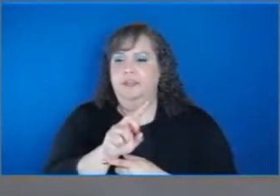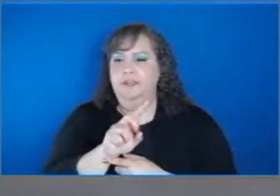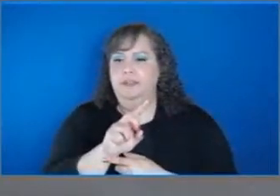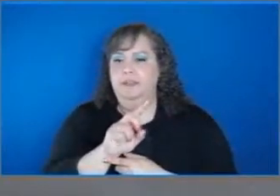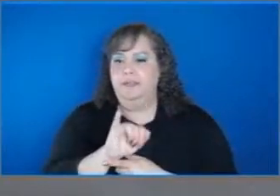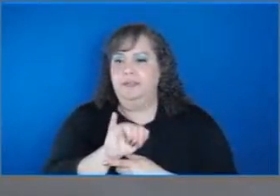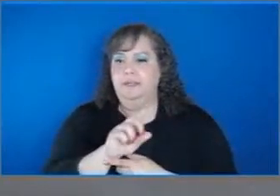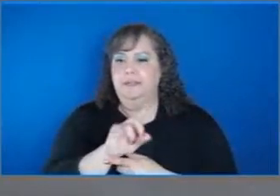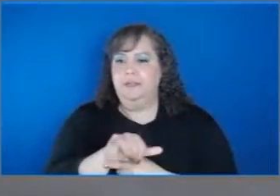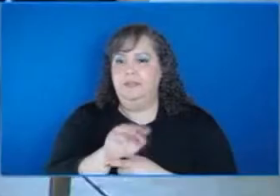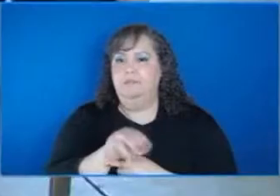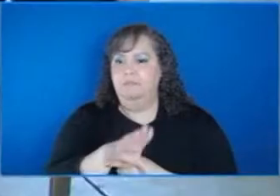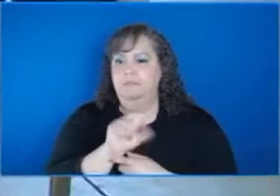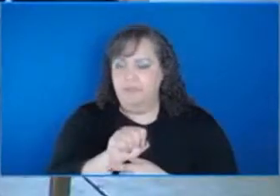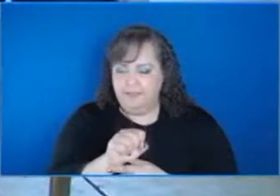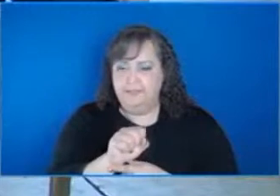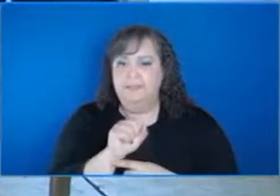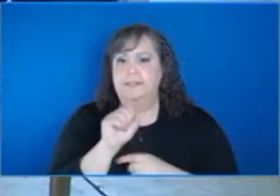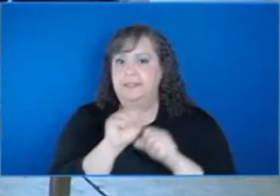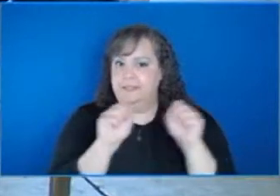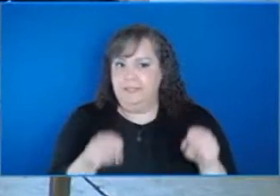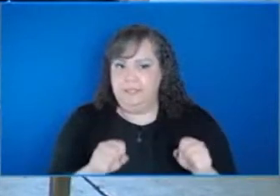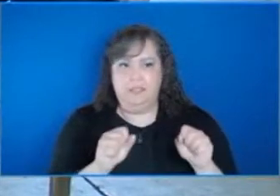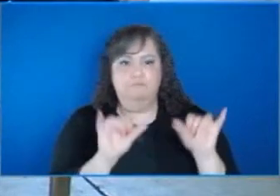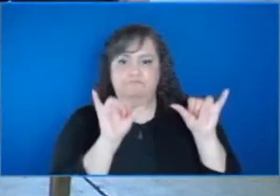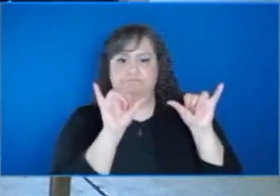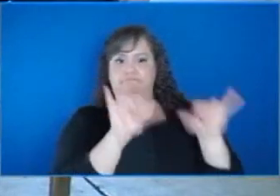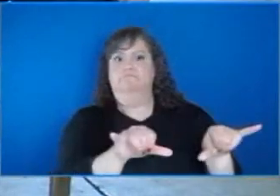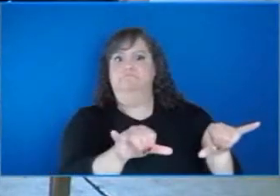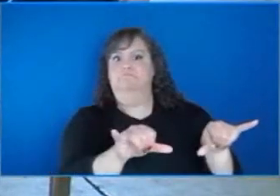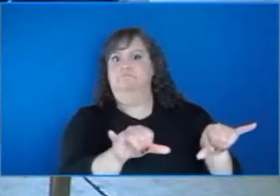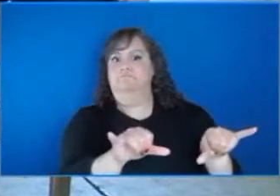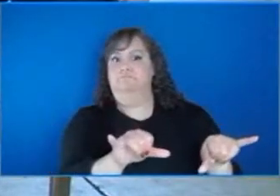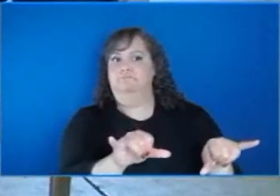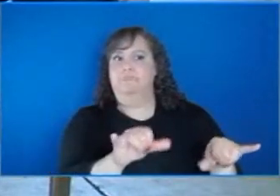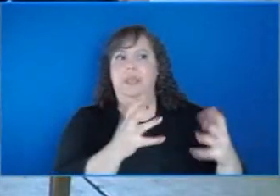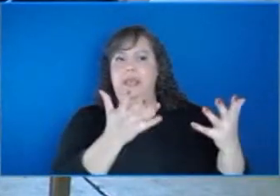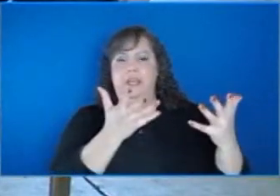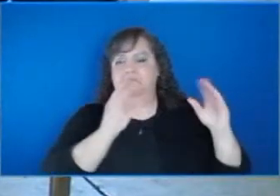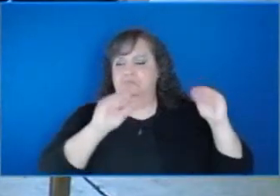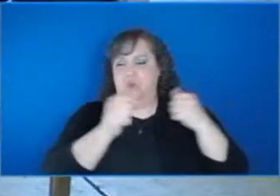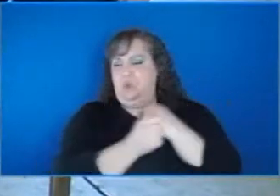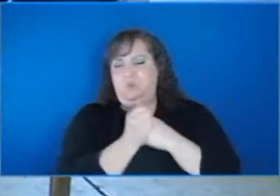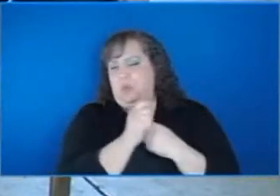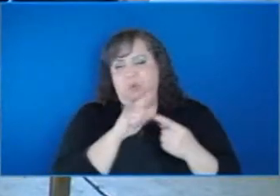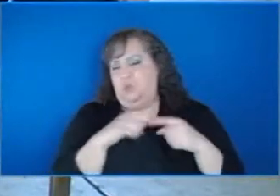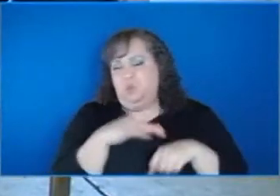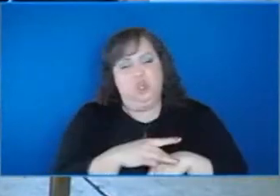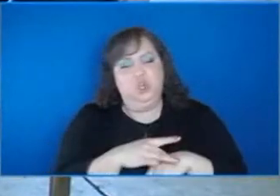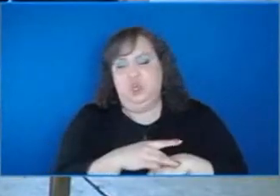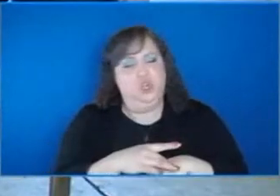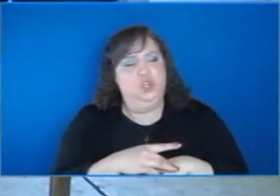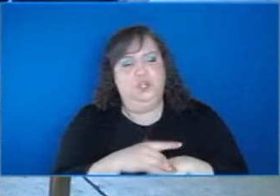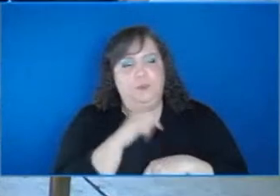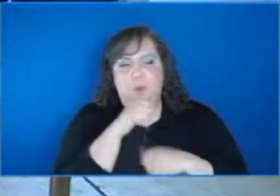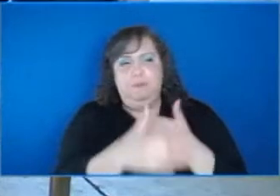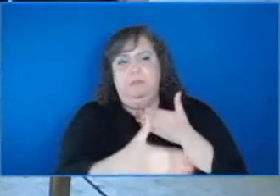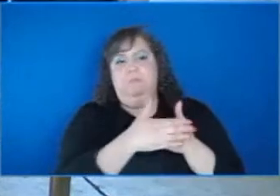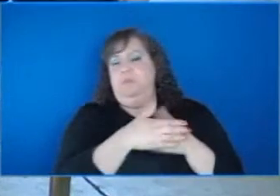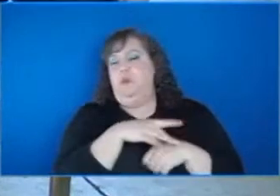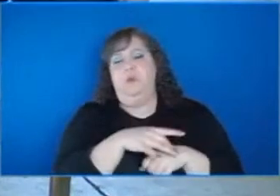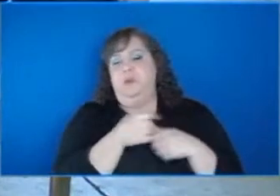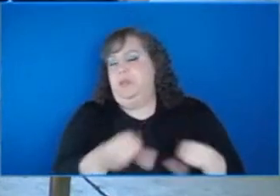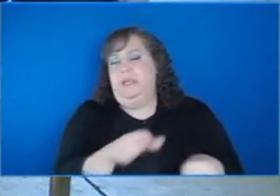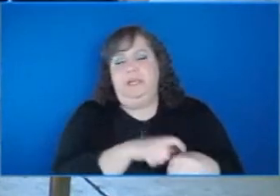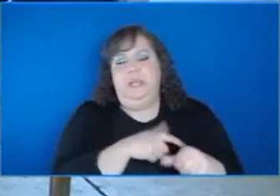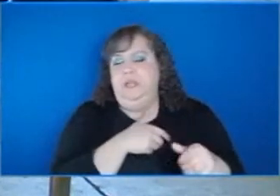same trajectory where it is now, which is of no threat to Earth. It's not coming anywhere near Earth anytime in at